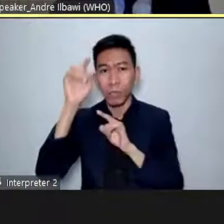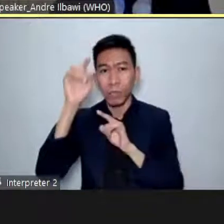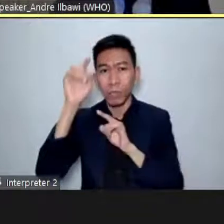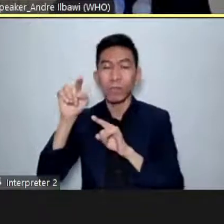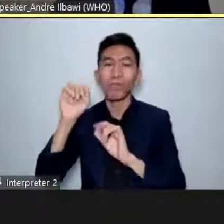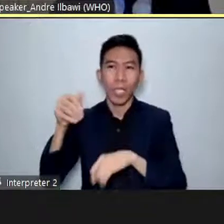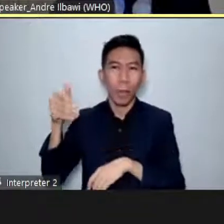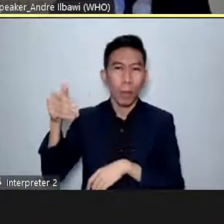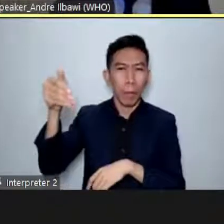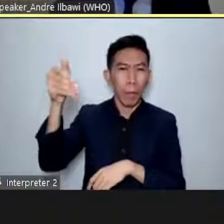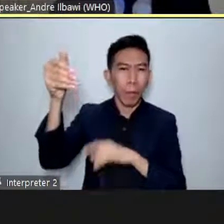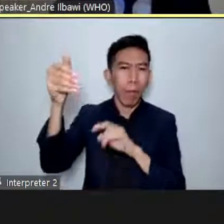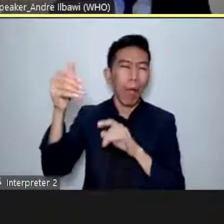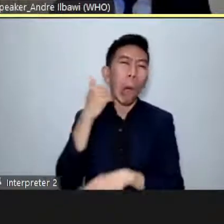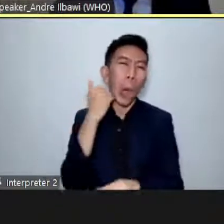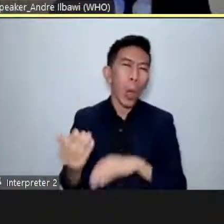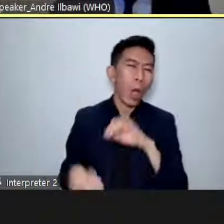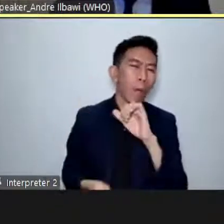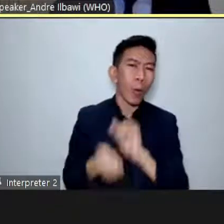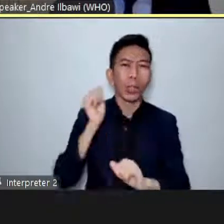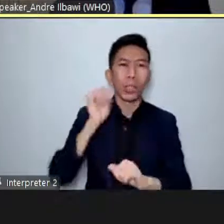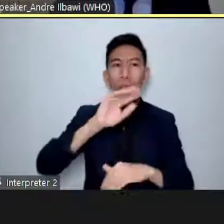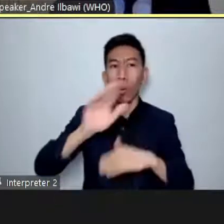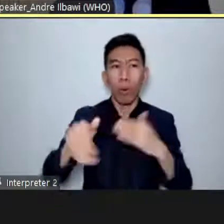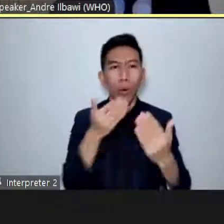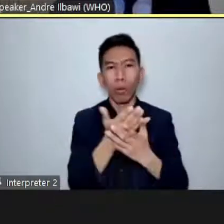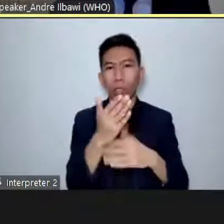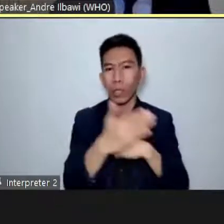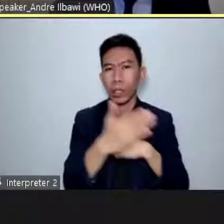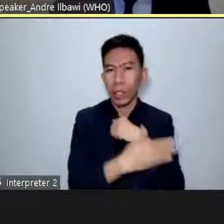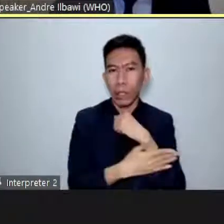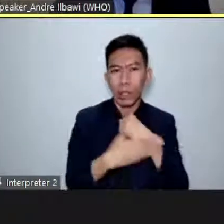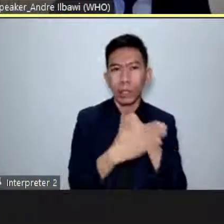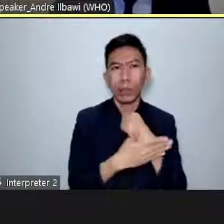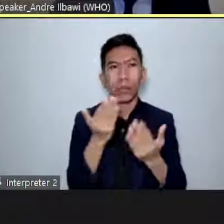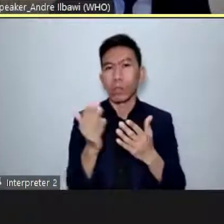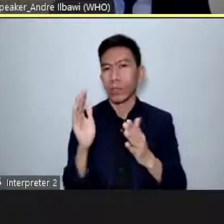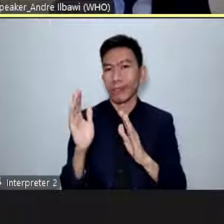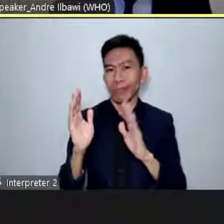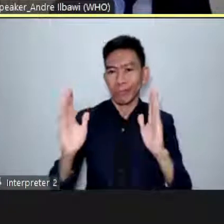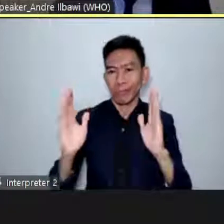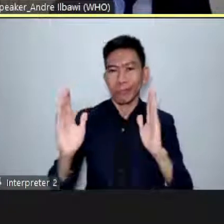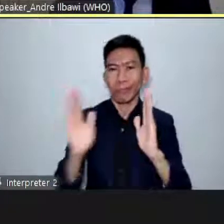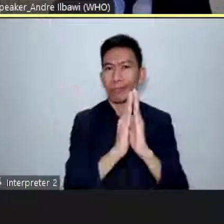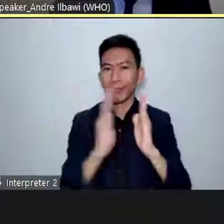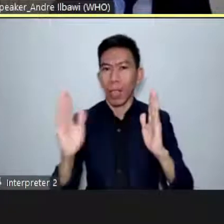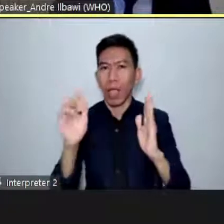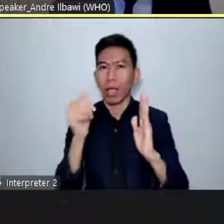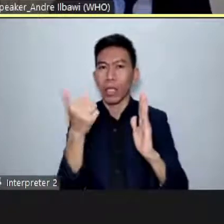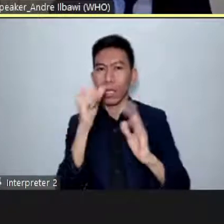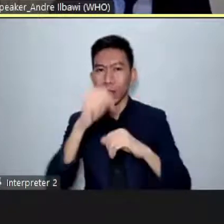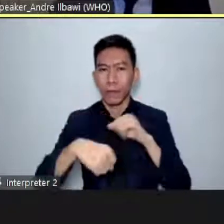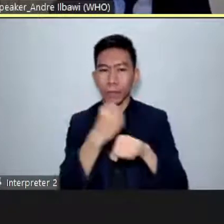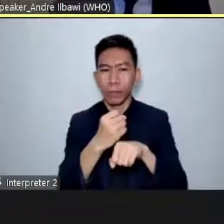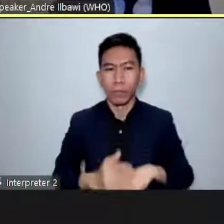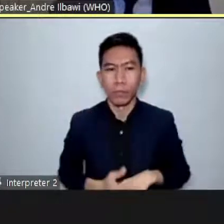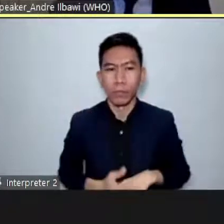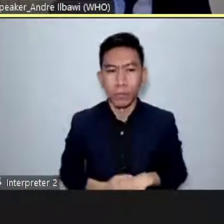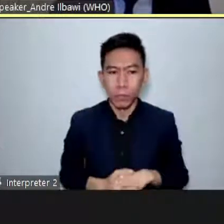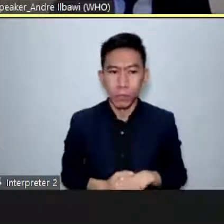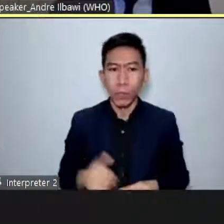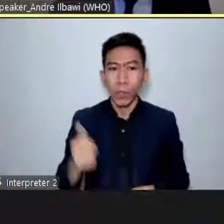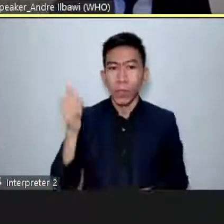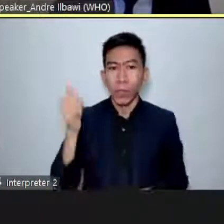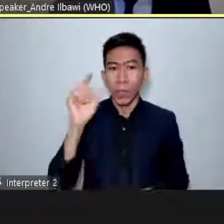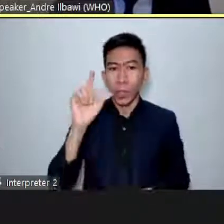in effectively every country within the next 10 years. What does this mean in practice? 20 million cases